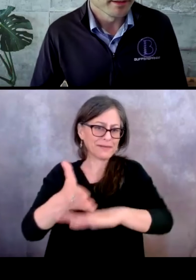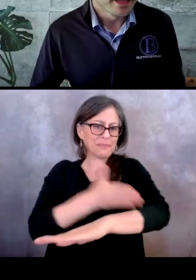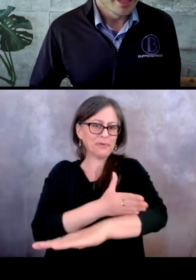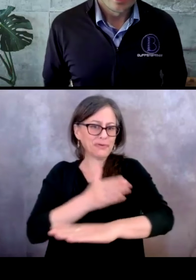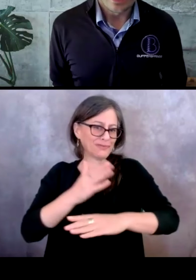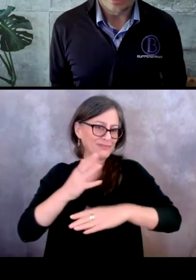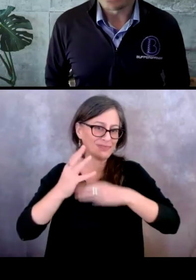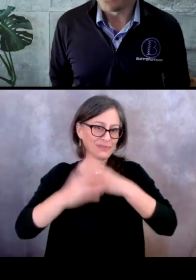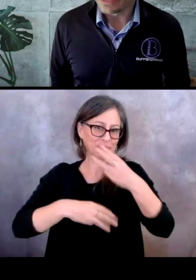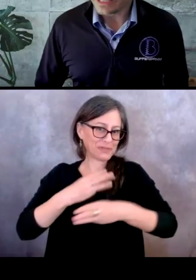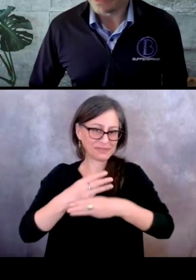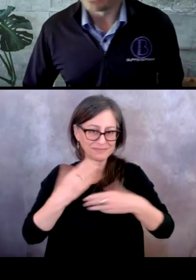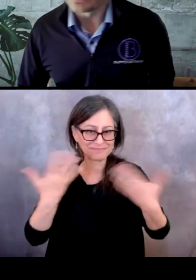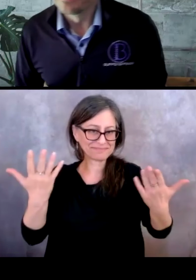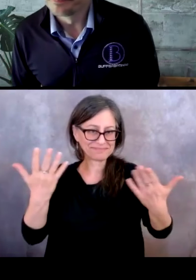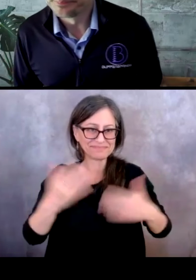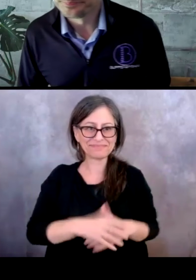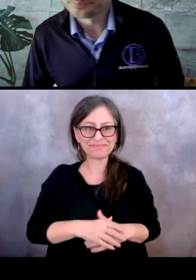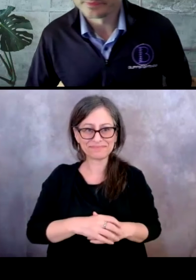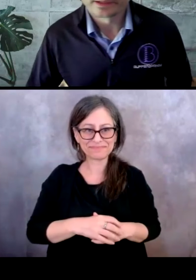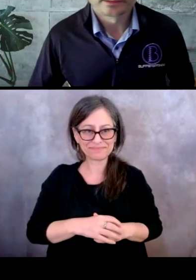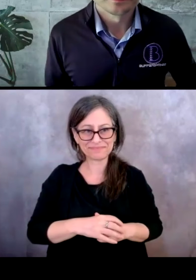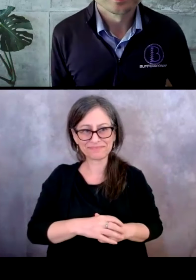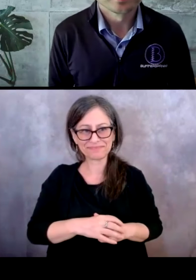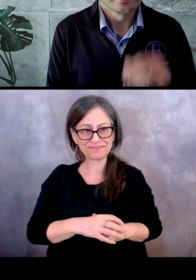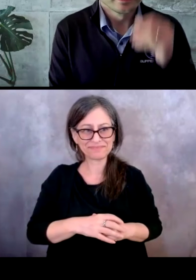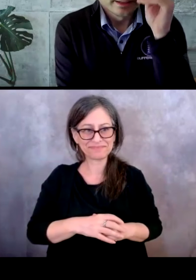day. Kevin, next slide, please.